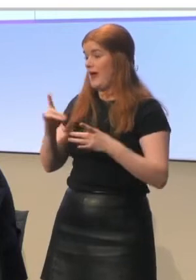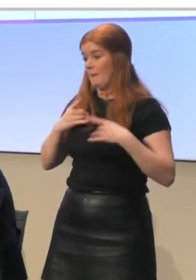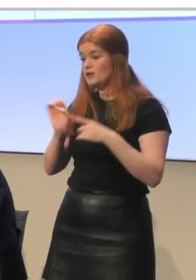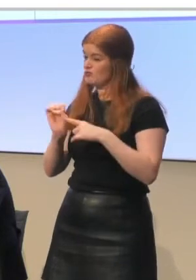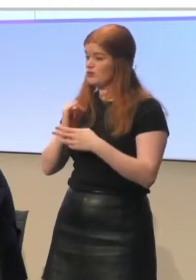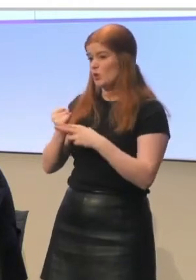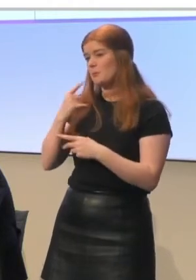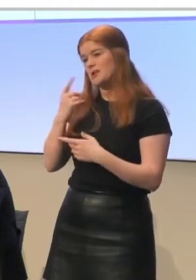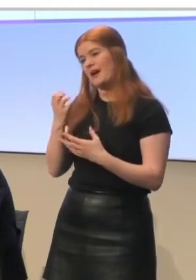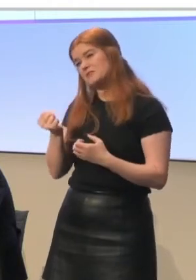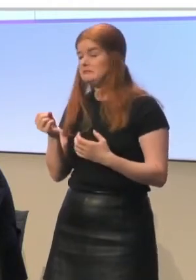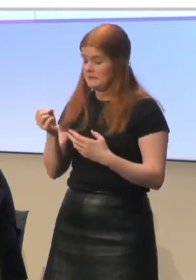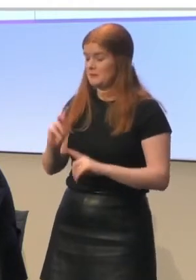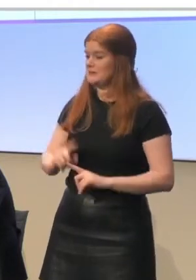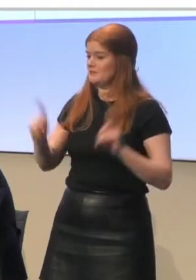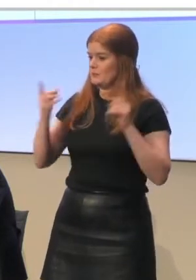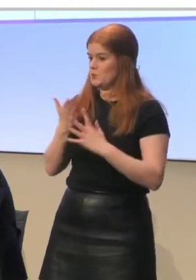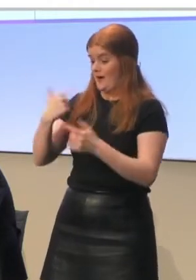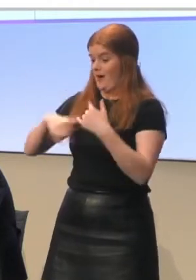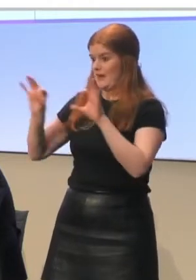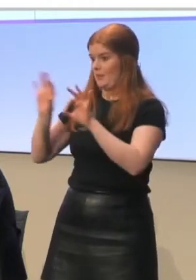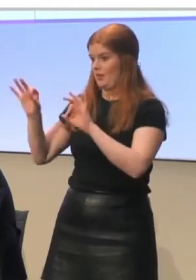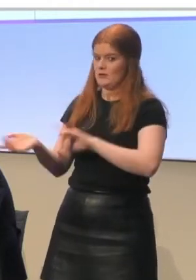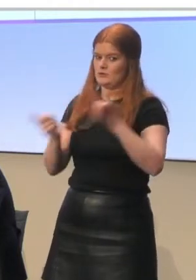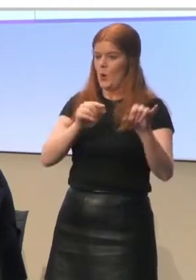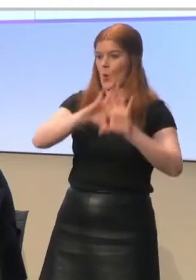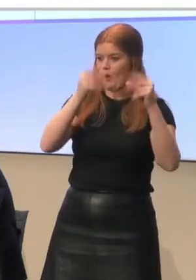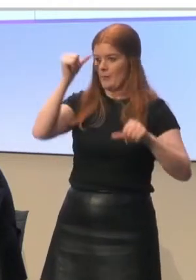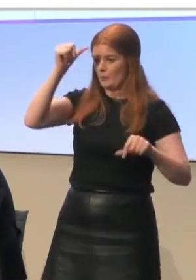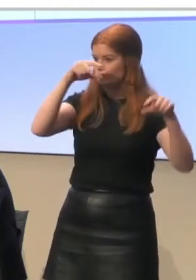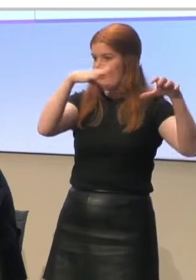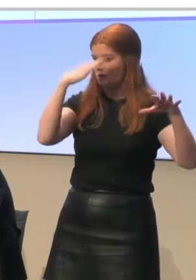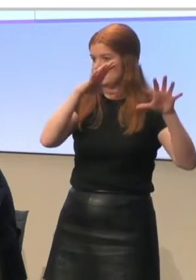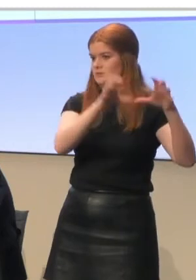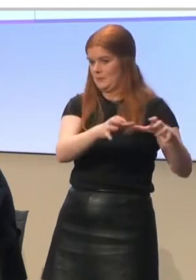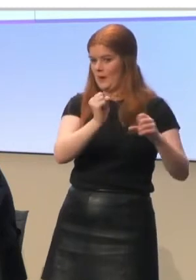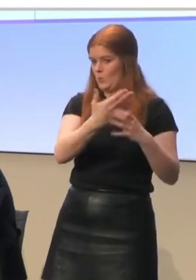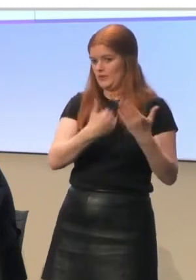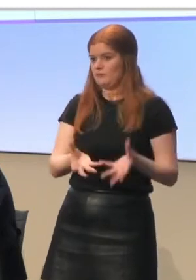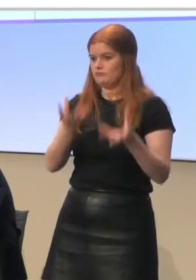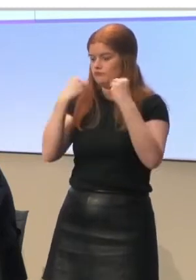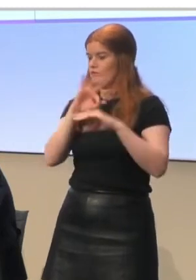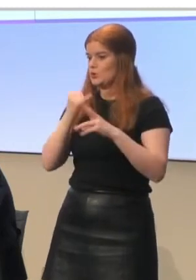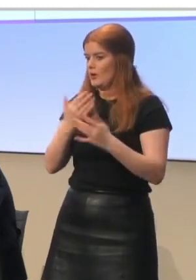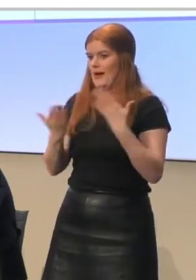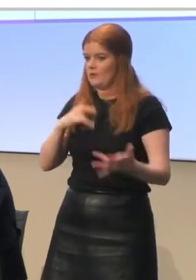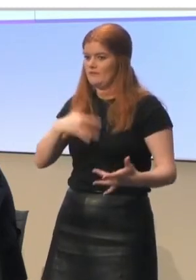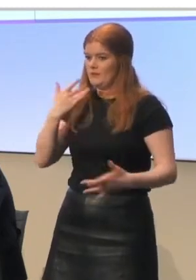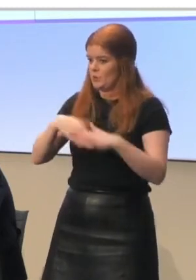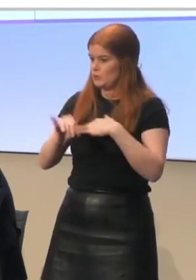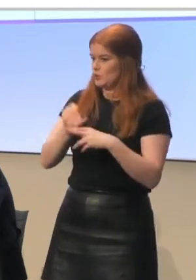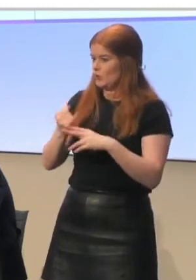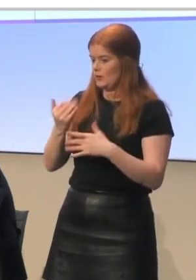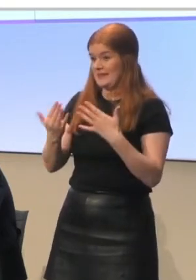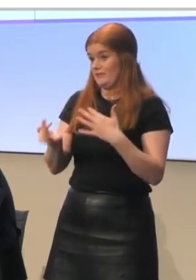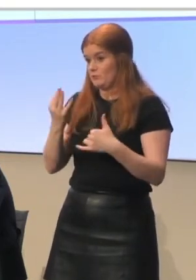but that there is quite a difference between our sample and the overall population in terms of what they're getting out of school and how well they feel it's kind of